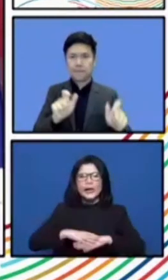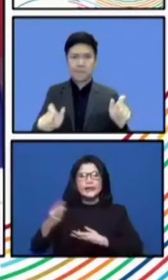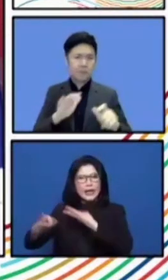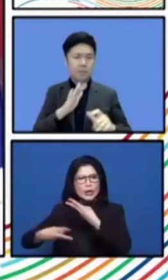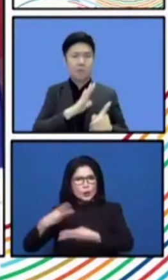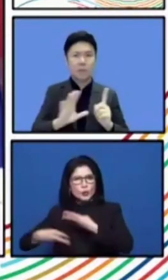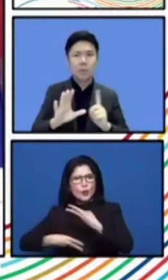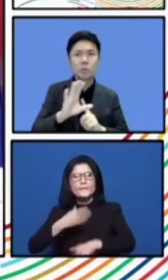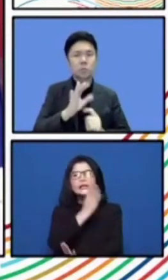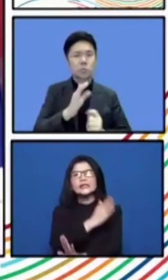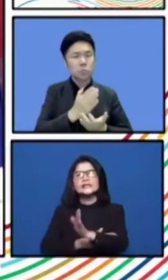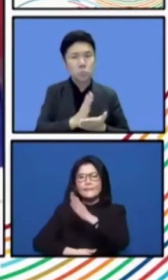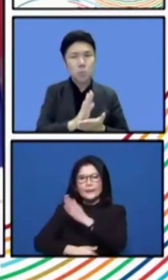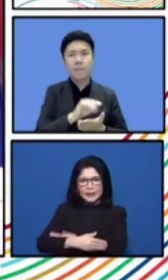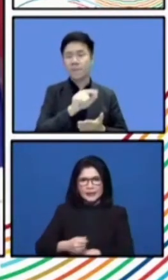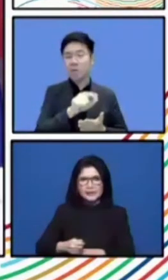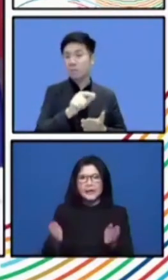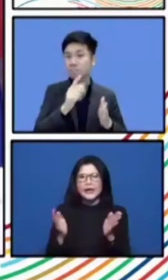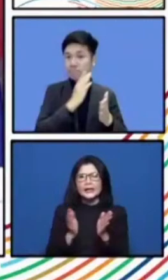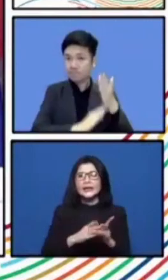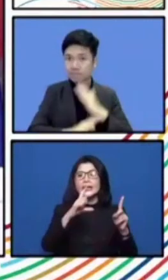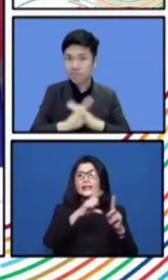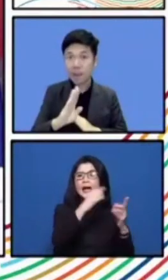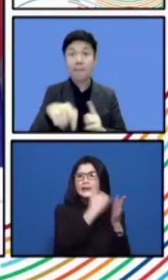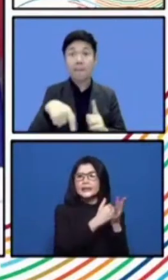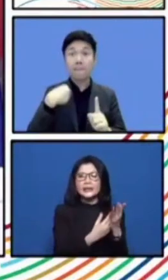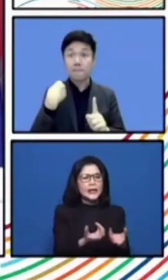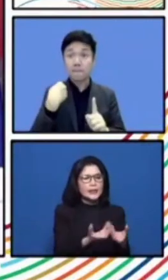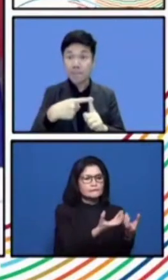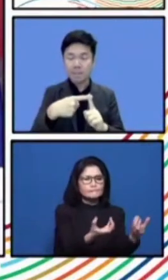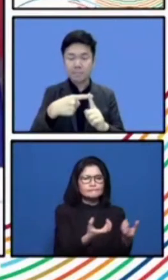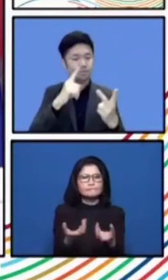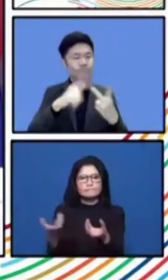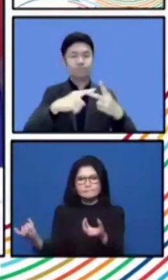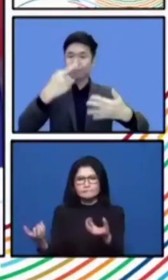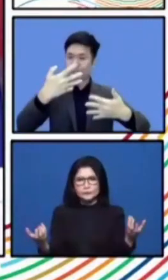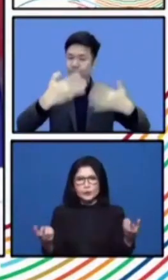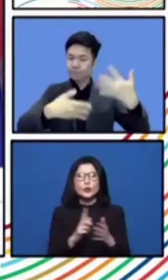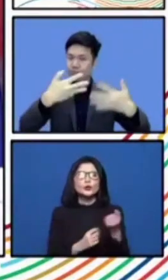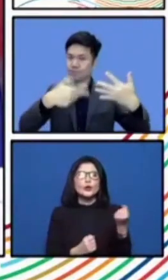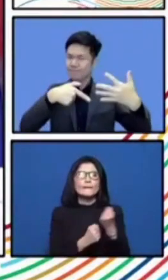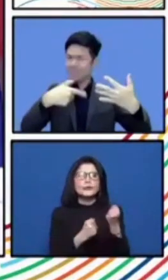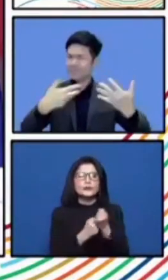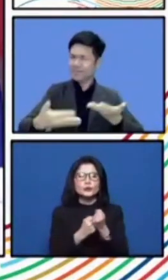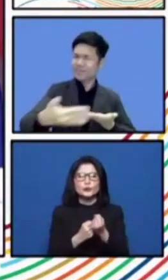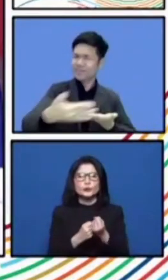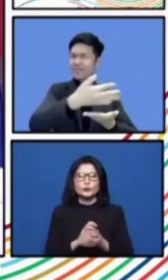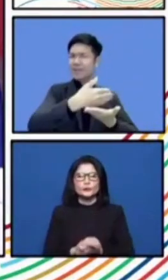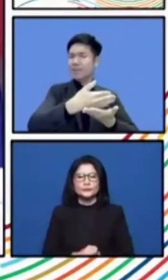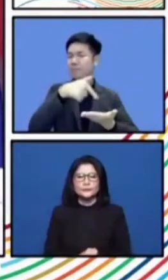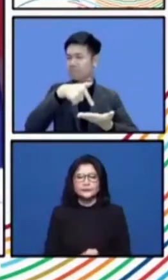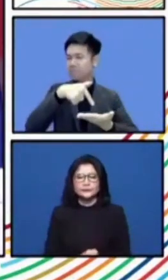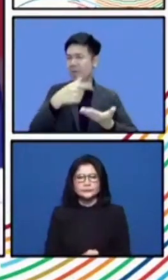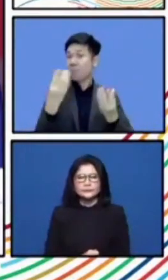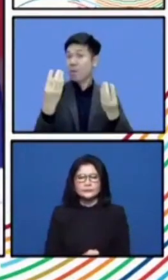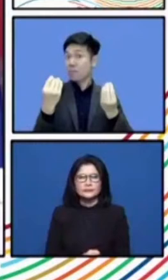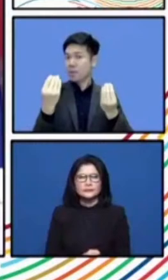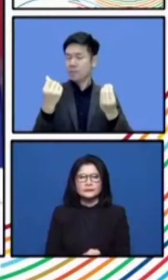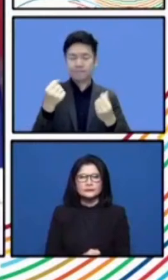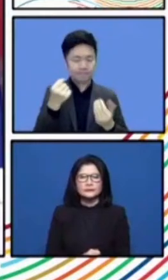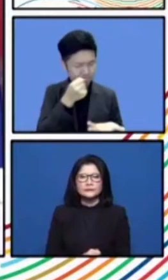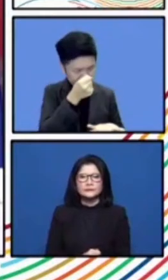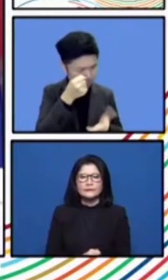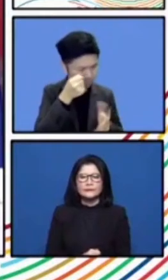data that can support the policy implementations budget allocated also